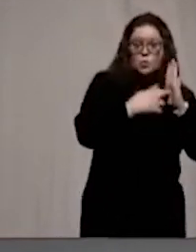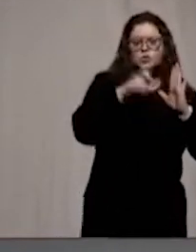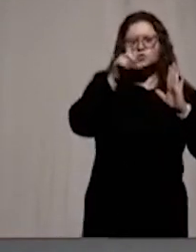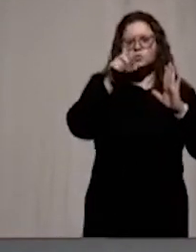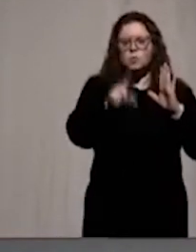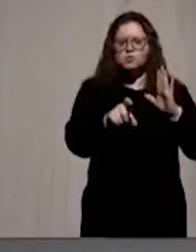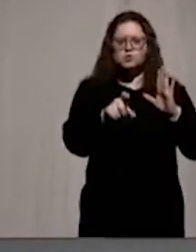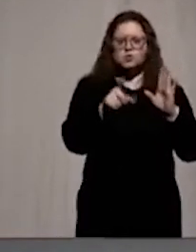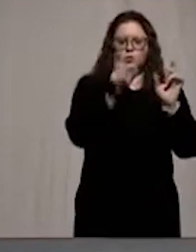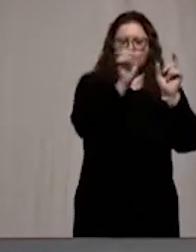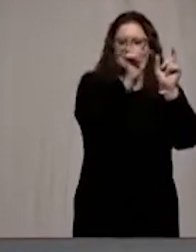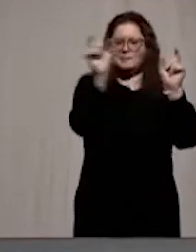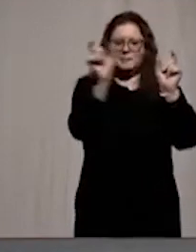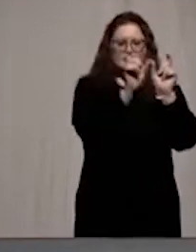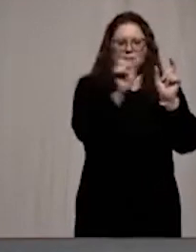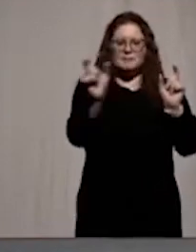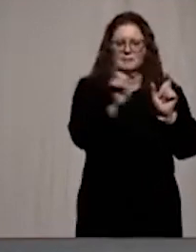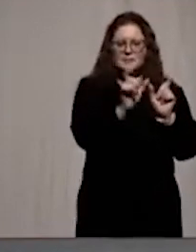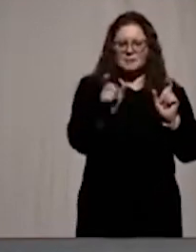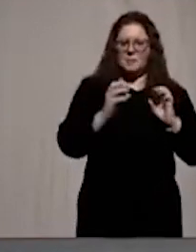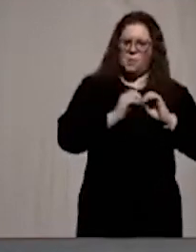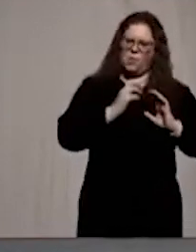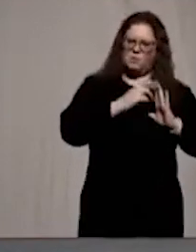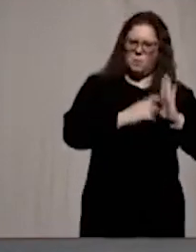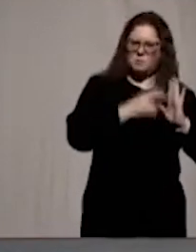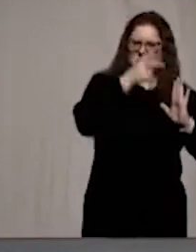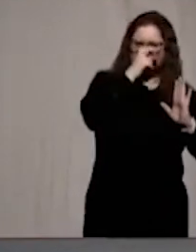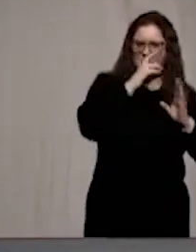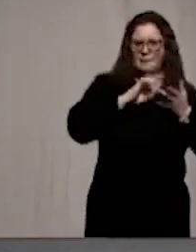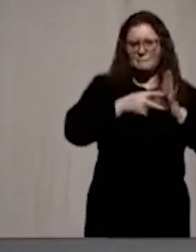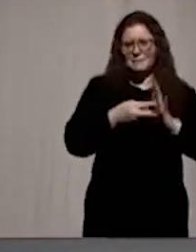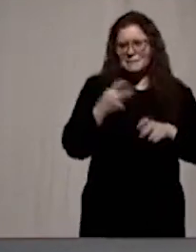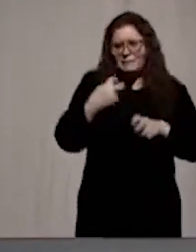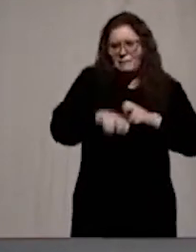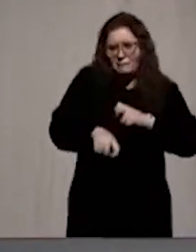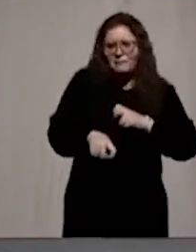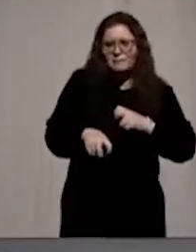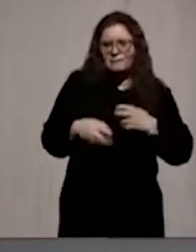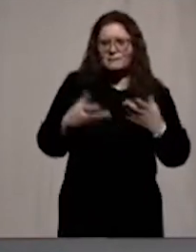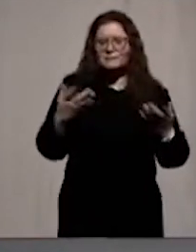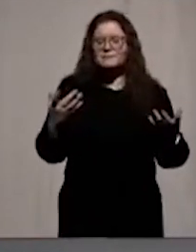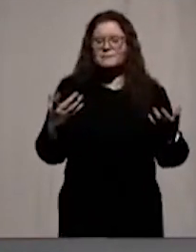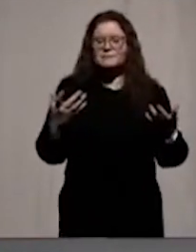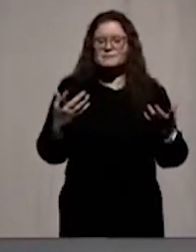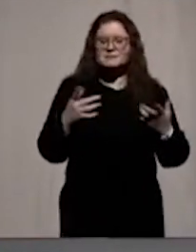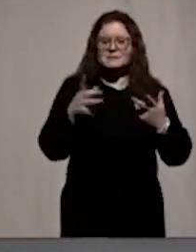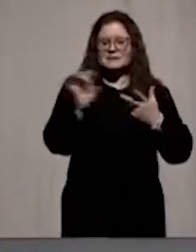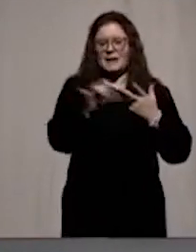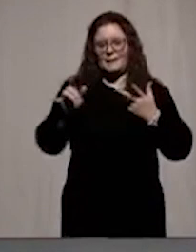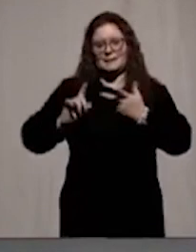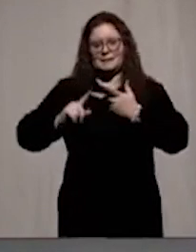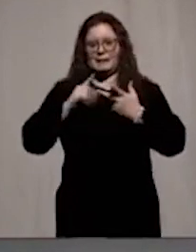way, then of course it's going to be hard. It's going to be just as hard as trying to come up with a tongue twister.